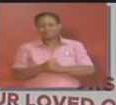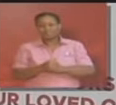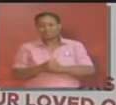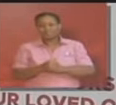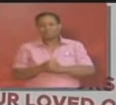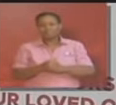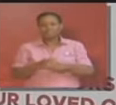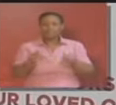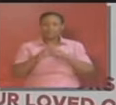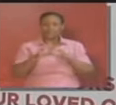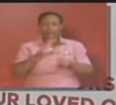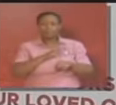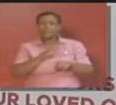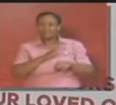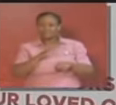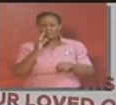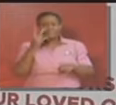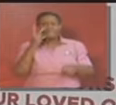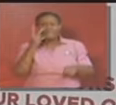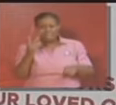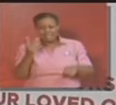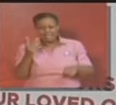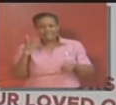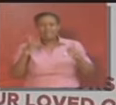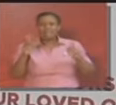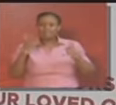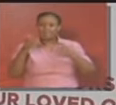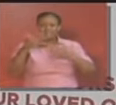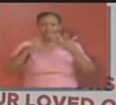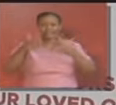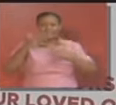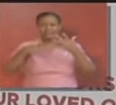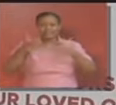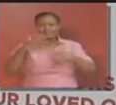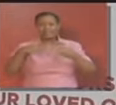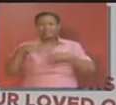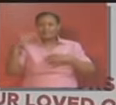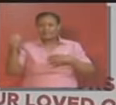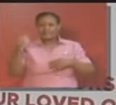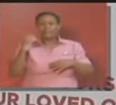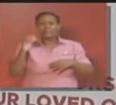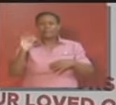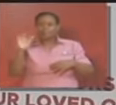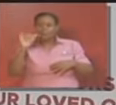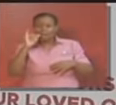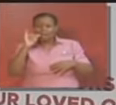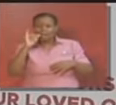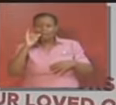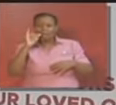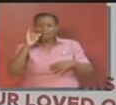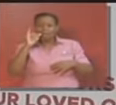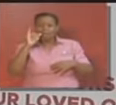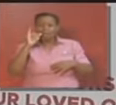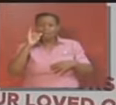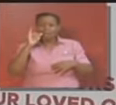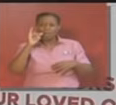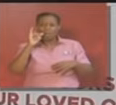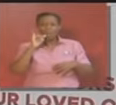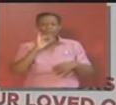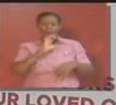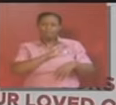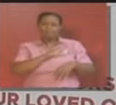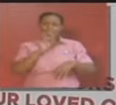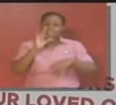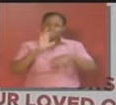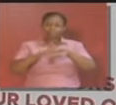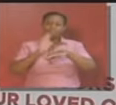gatherings immediately outside of bars with persons not wearing their masks and knowing that they have had to call not one person to tell